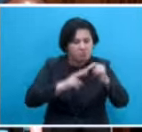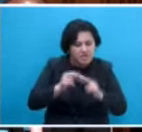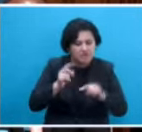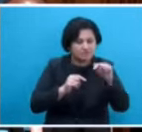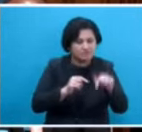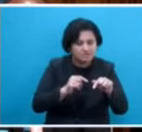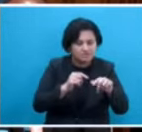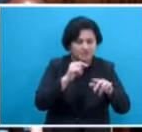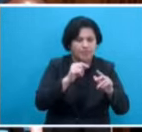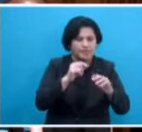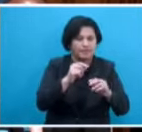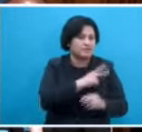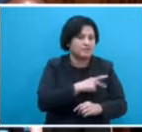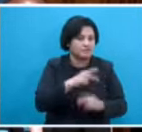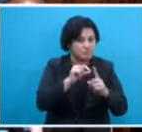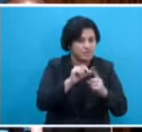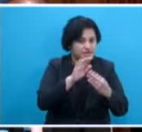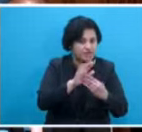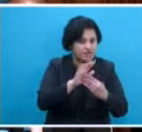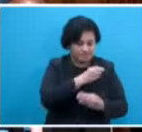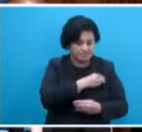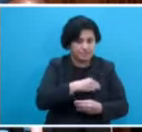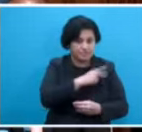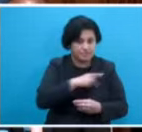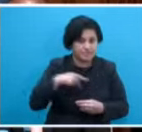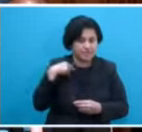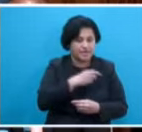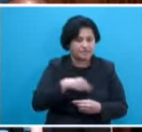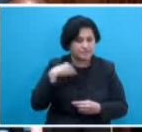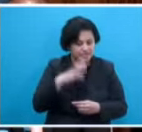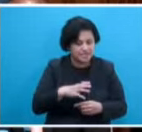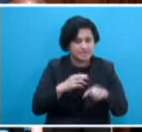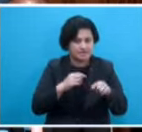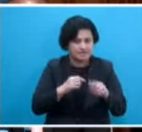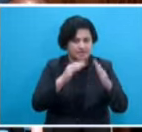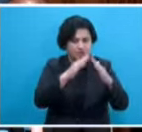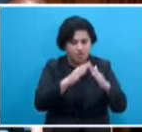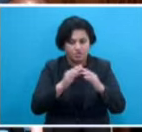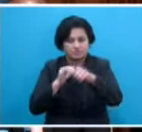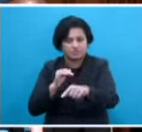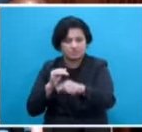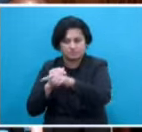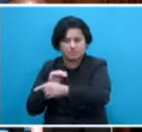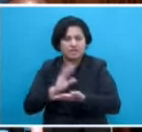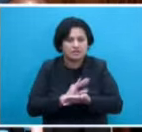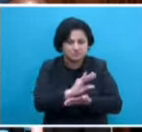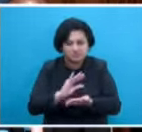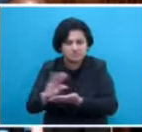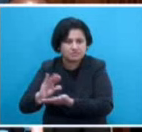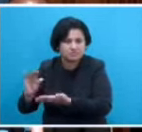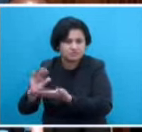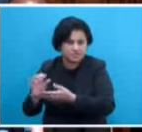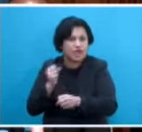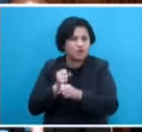Those reservations have happened, and yet the landowners who leased the Ndeumba land with the promise of a school are still waiting.